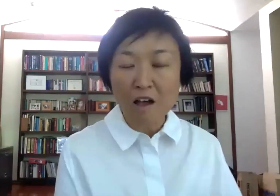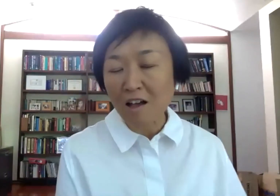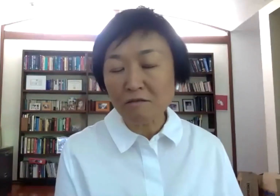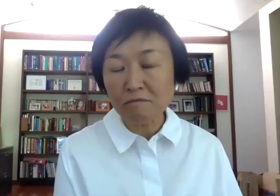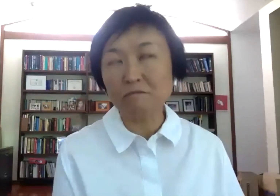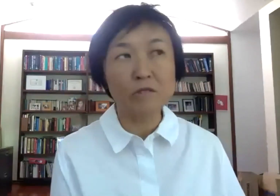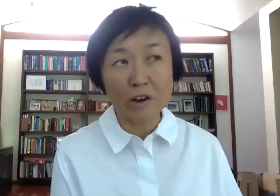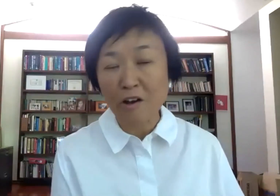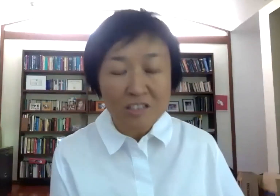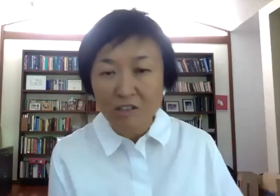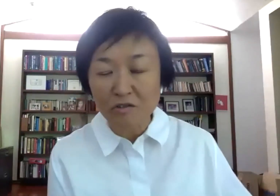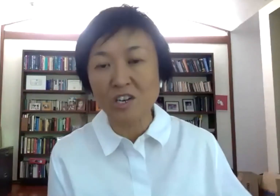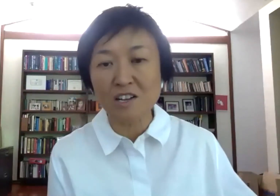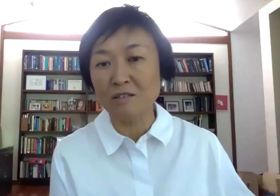what